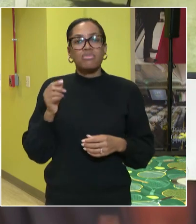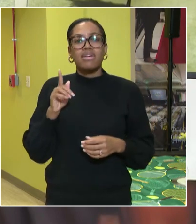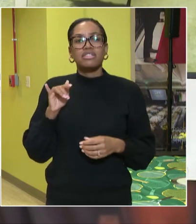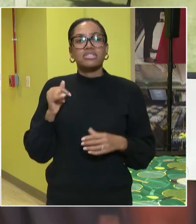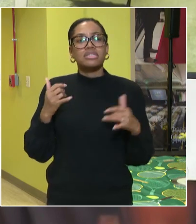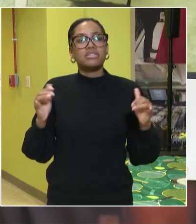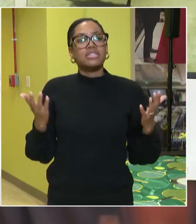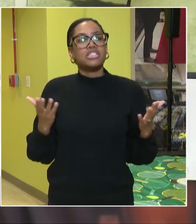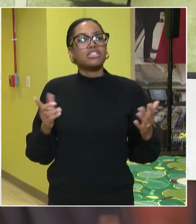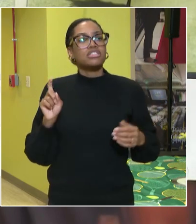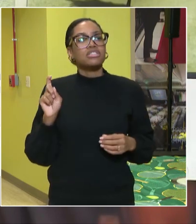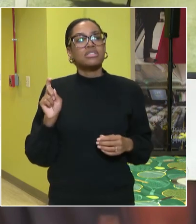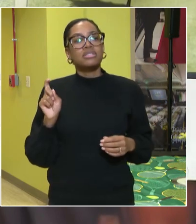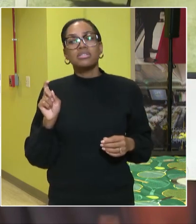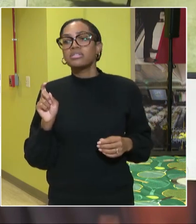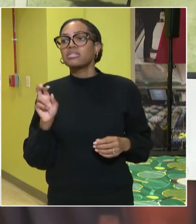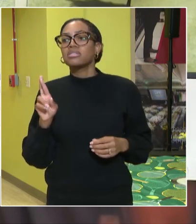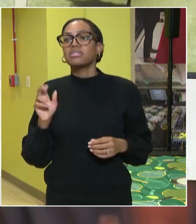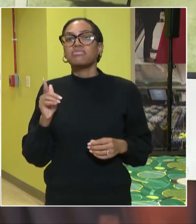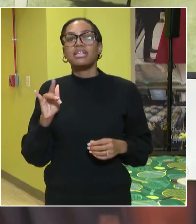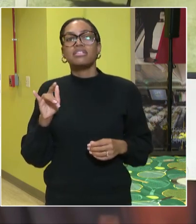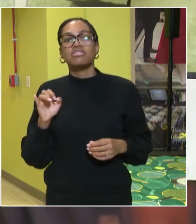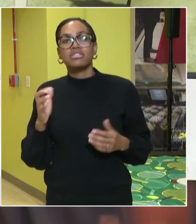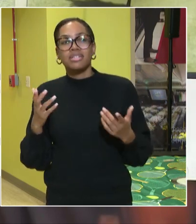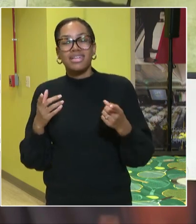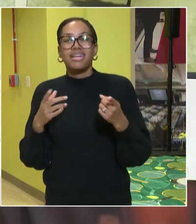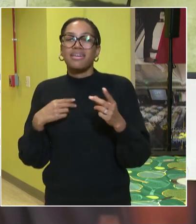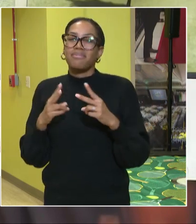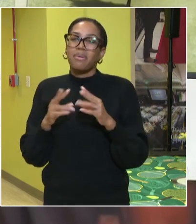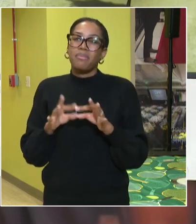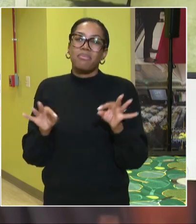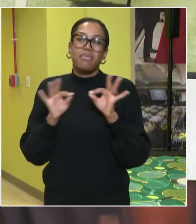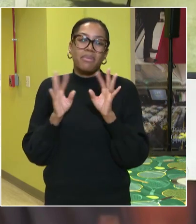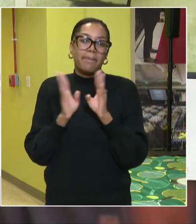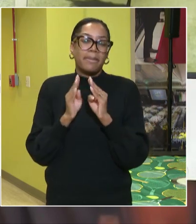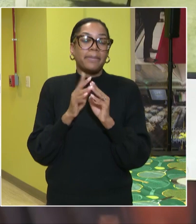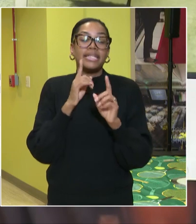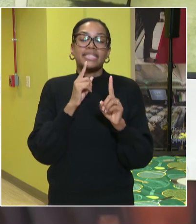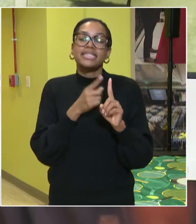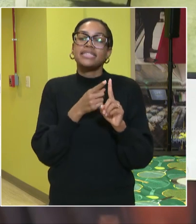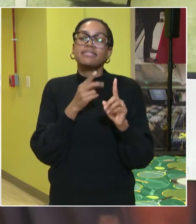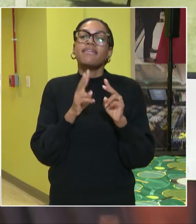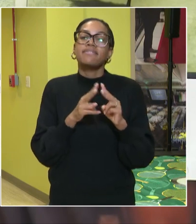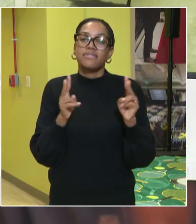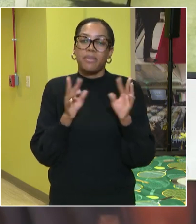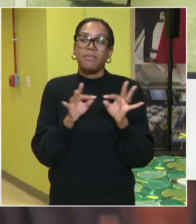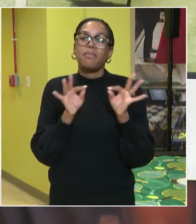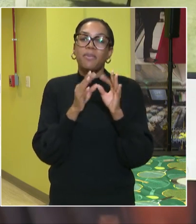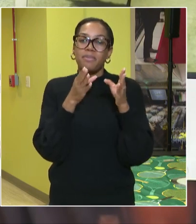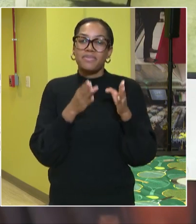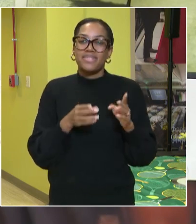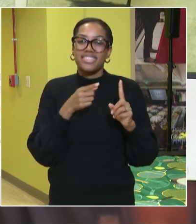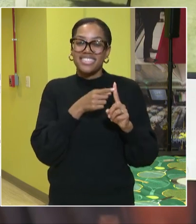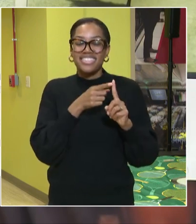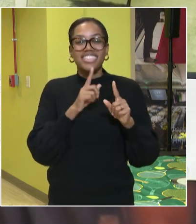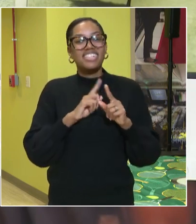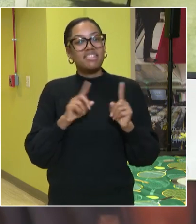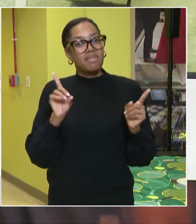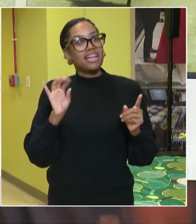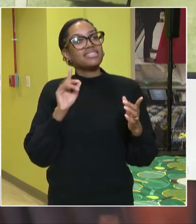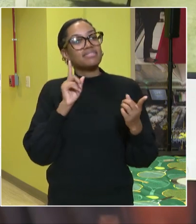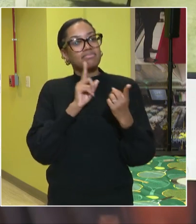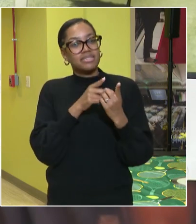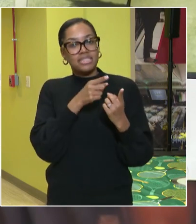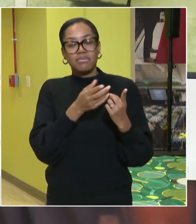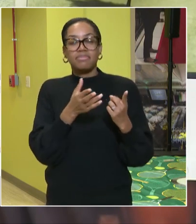here? Reggie Van Lee had a very important call because he's a very important person. But I met him,